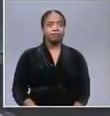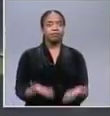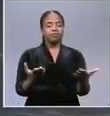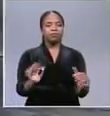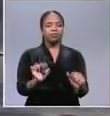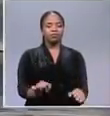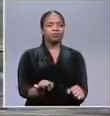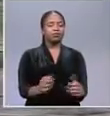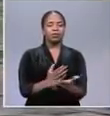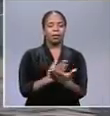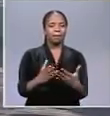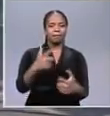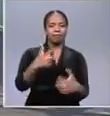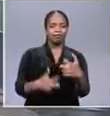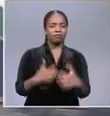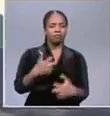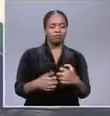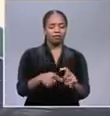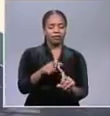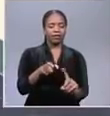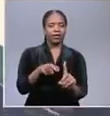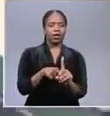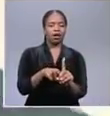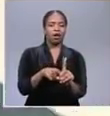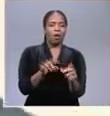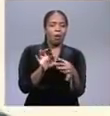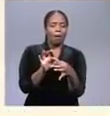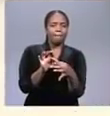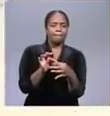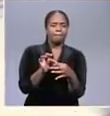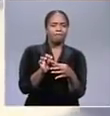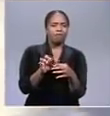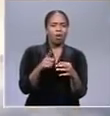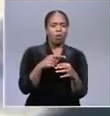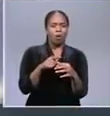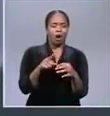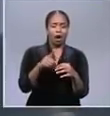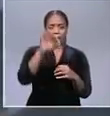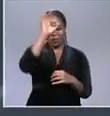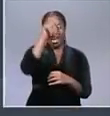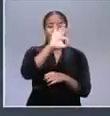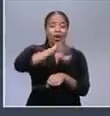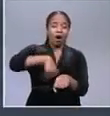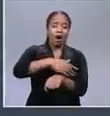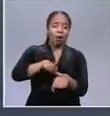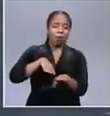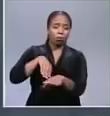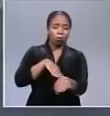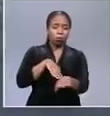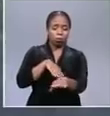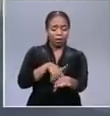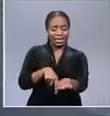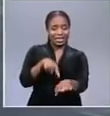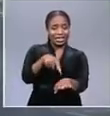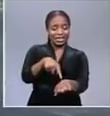And check this out. A domestic violence suspect has been arrested in Los Angeles after leading police on a 3-hour car chase. Now,